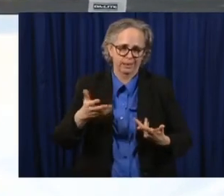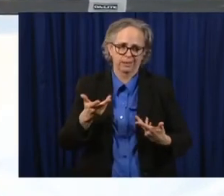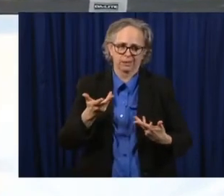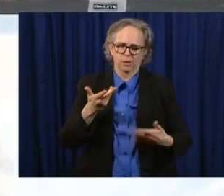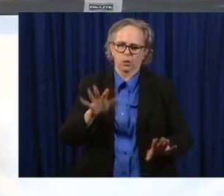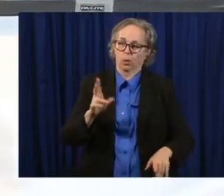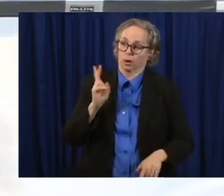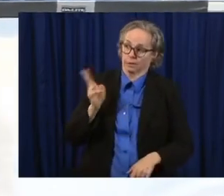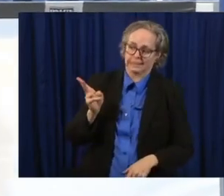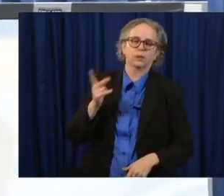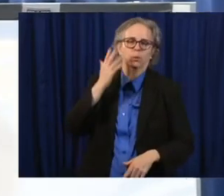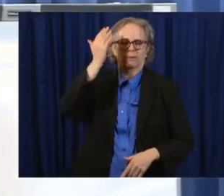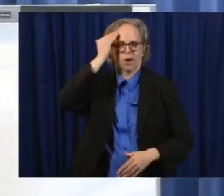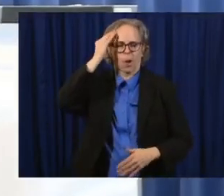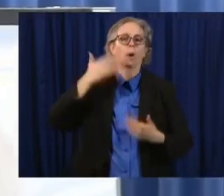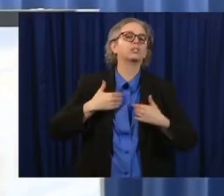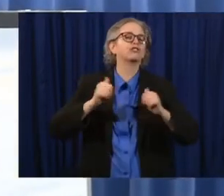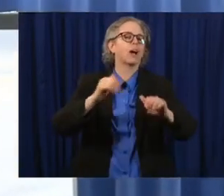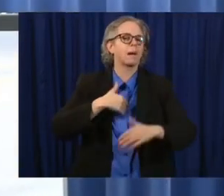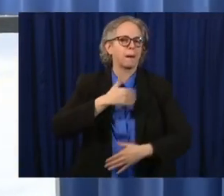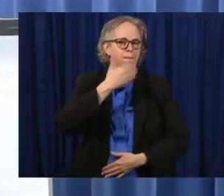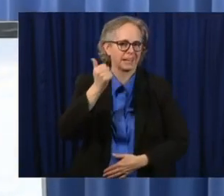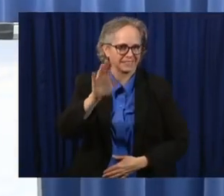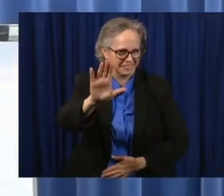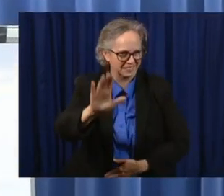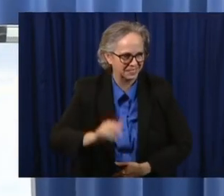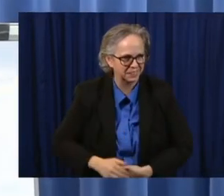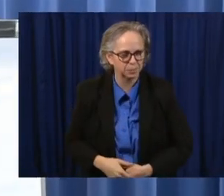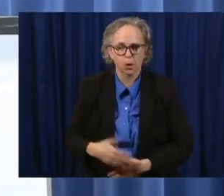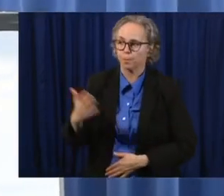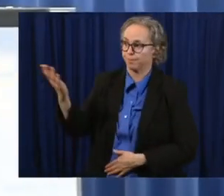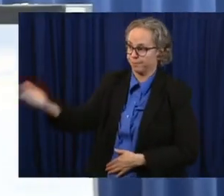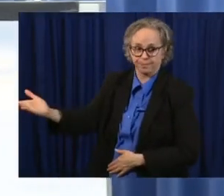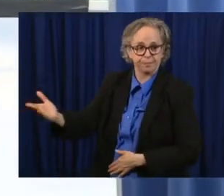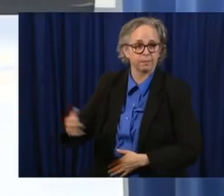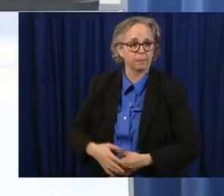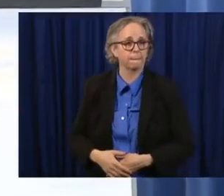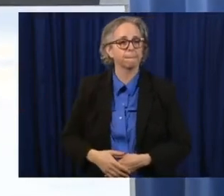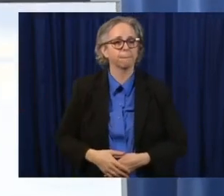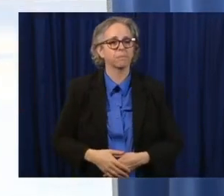going to give it a shot here. So, Doctor, let's assume we've got